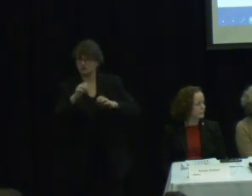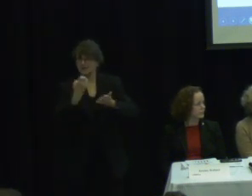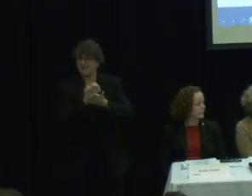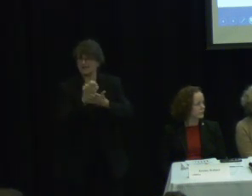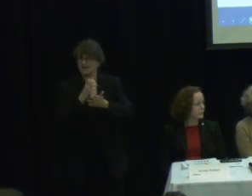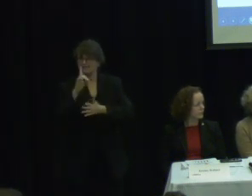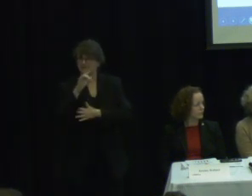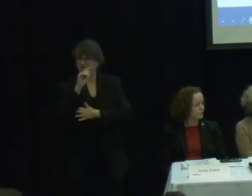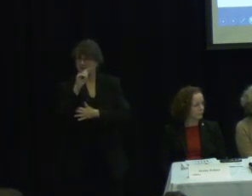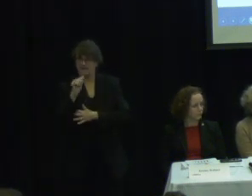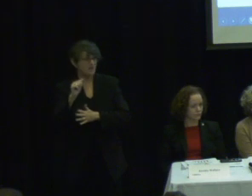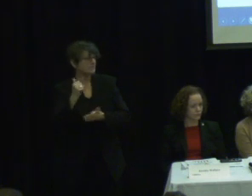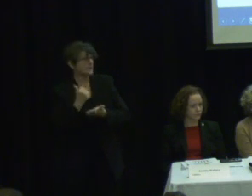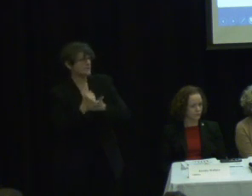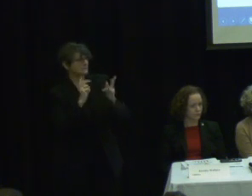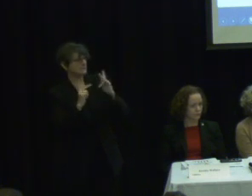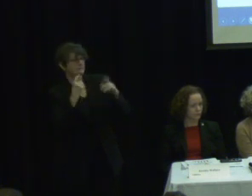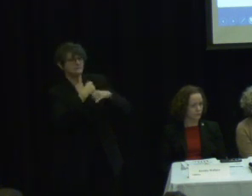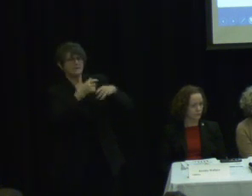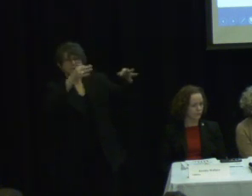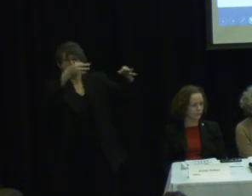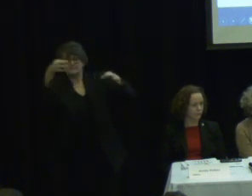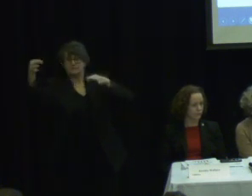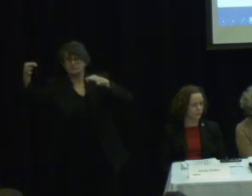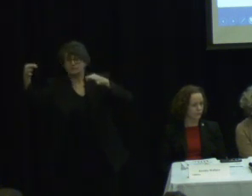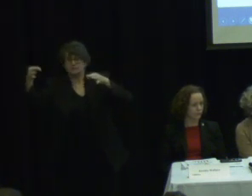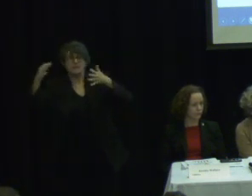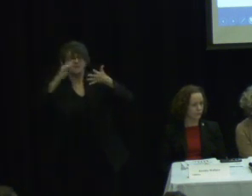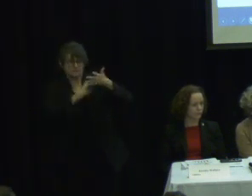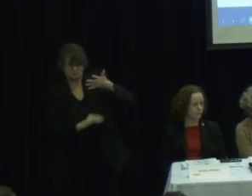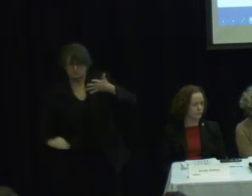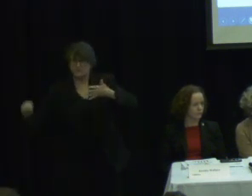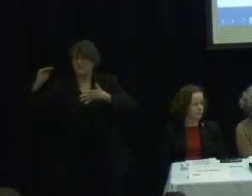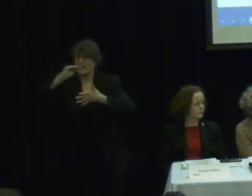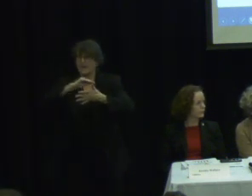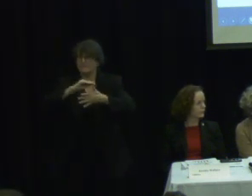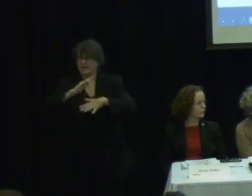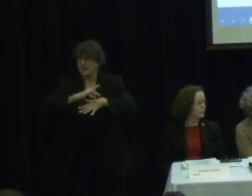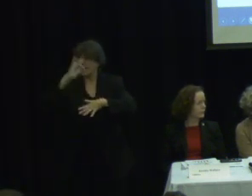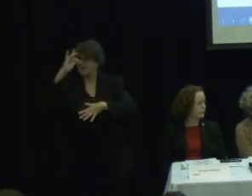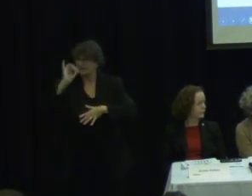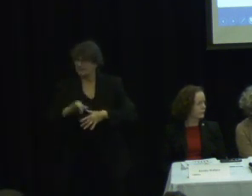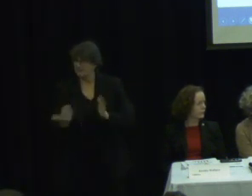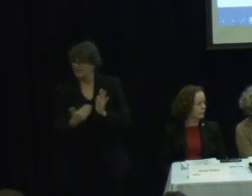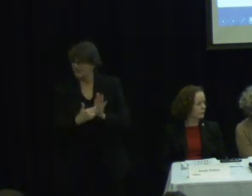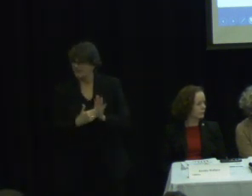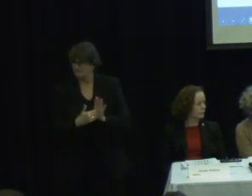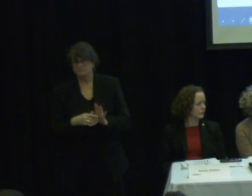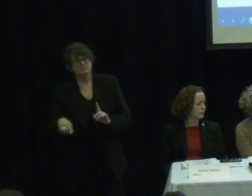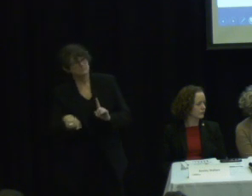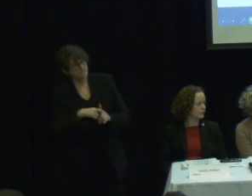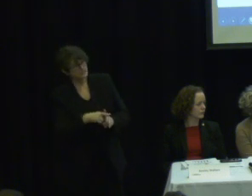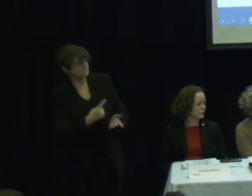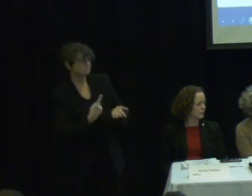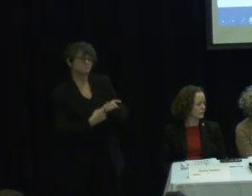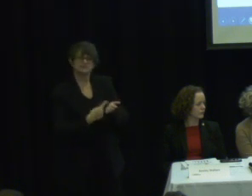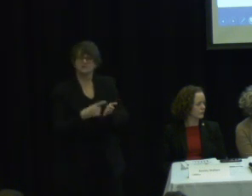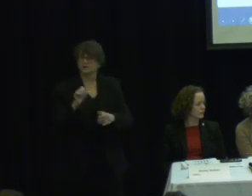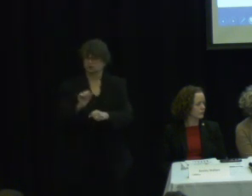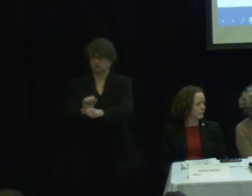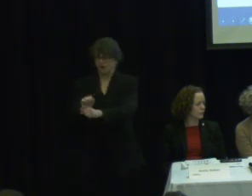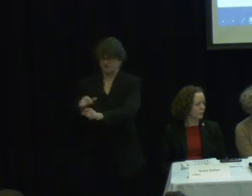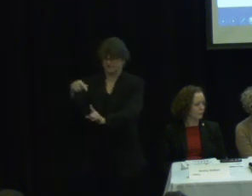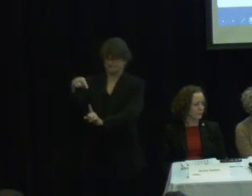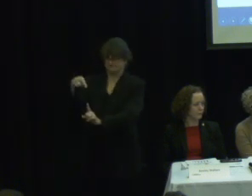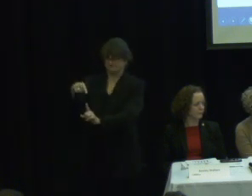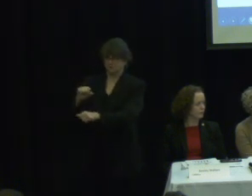country. Let's start bringing that to the front, and let's start highlighting that. The other thing you said is about jobs. So what's happened, and this